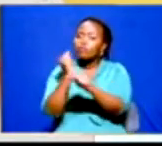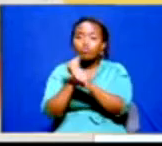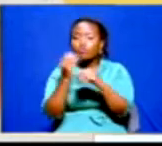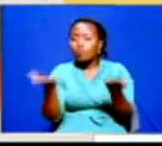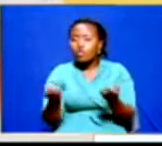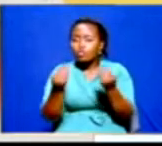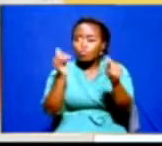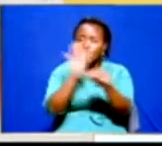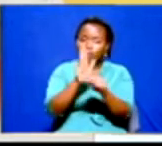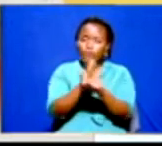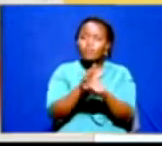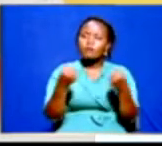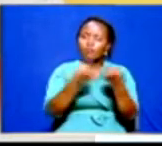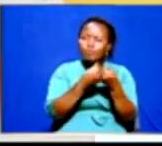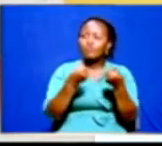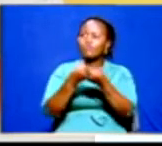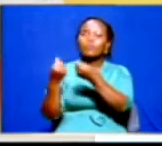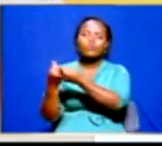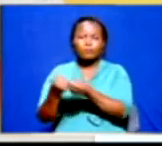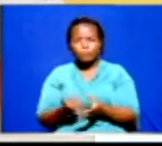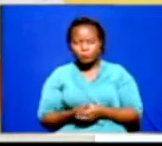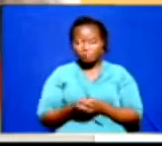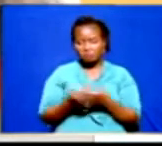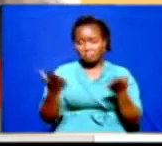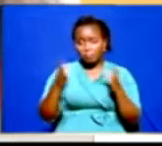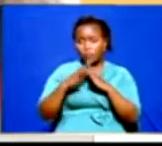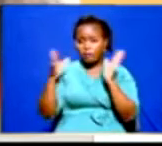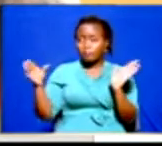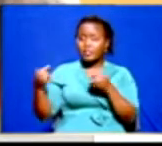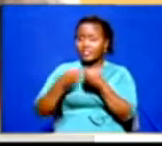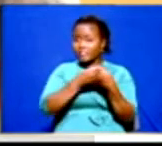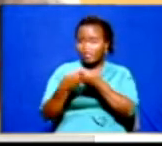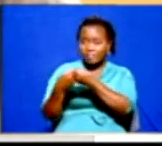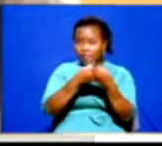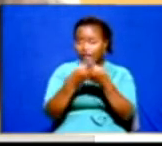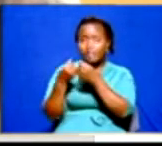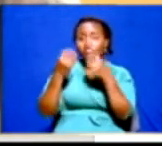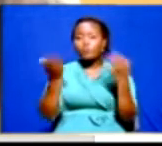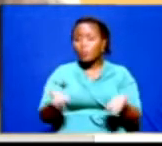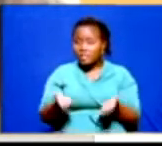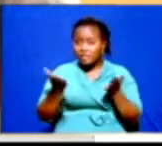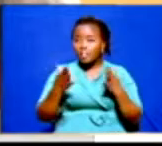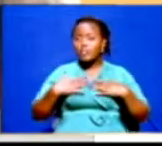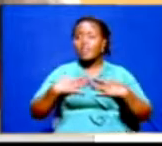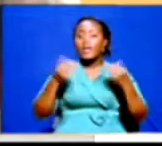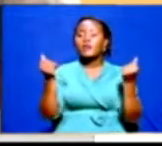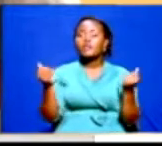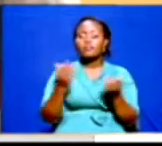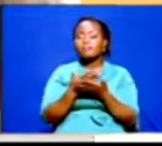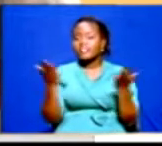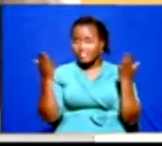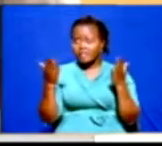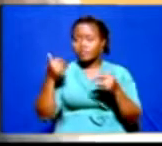issues? The biggest challenge will be the issue of the health facilities, where we need to